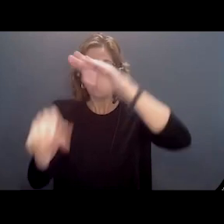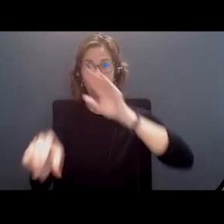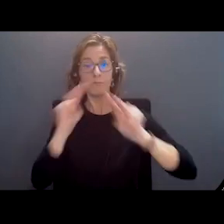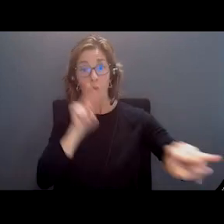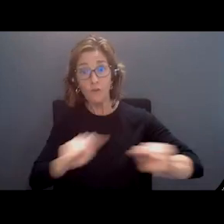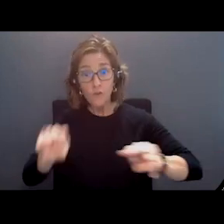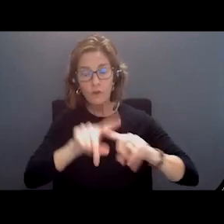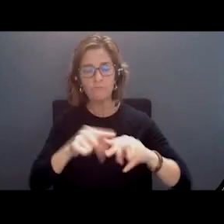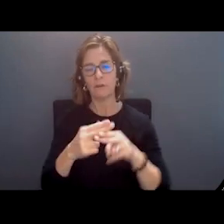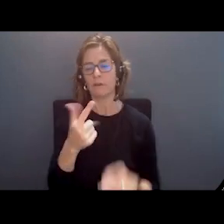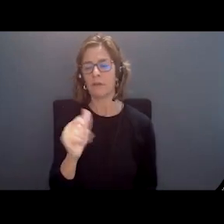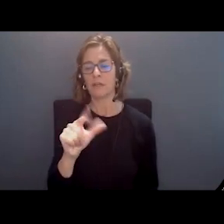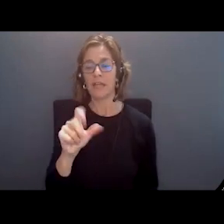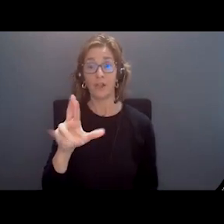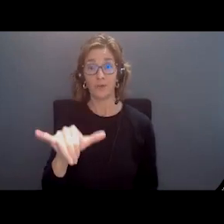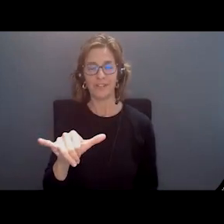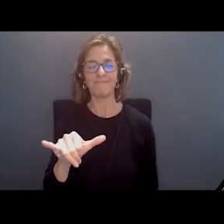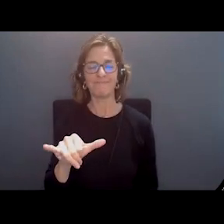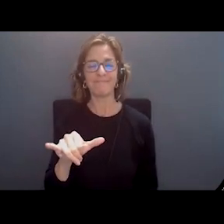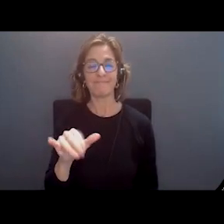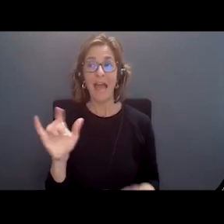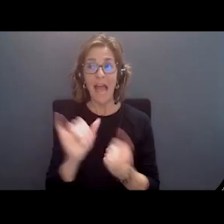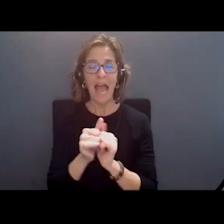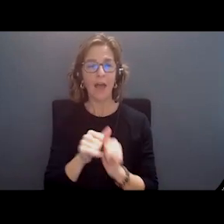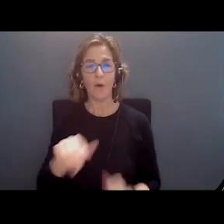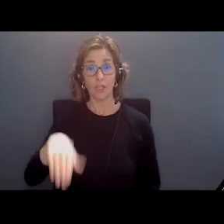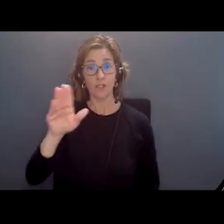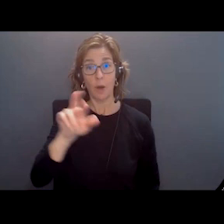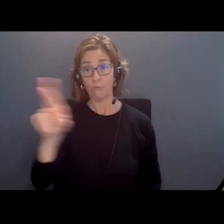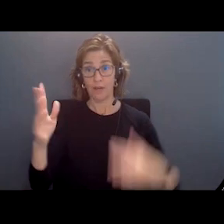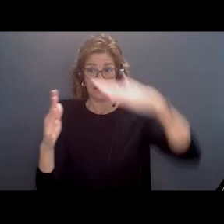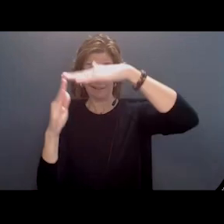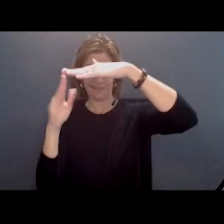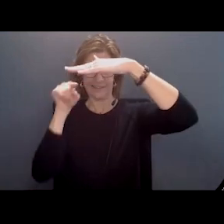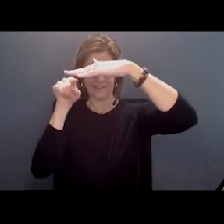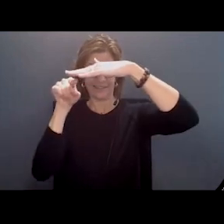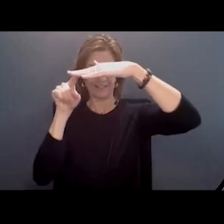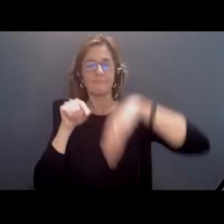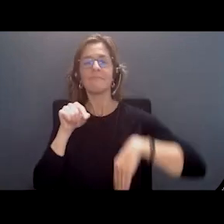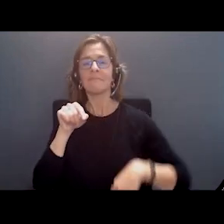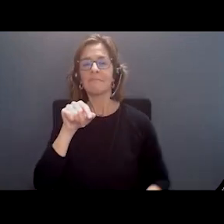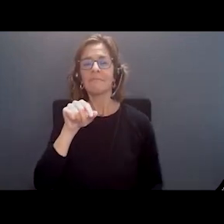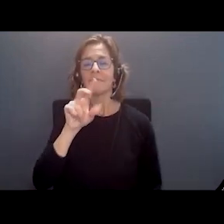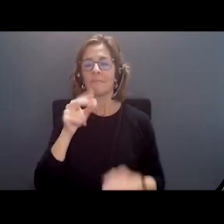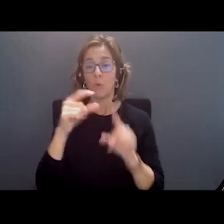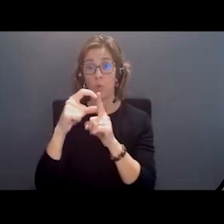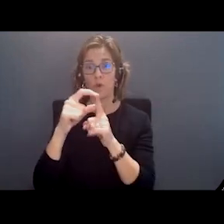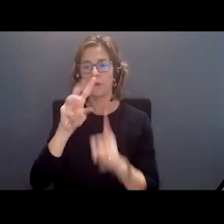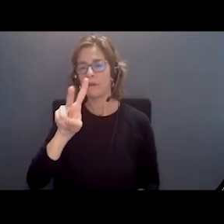You can adjust your view settings by selecting the view icon located in the top right-hand corner of your screen.